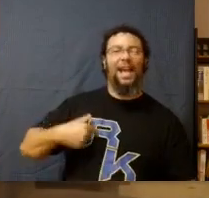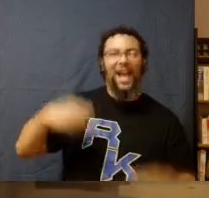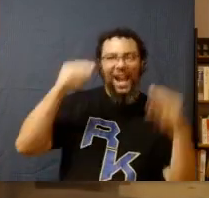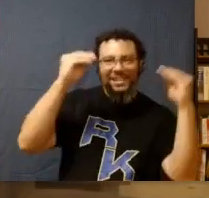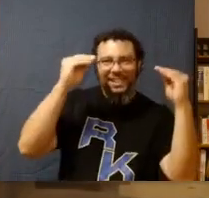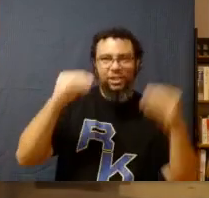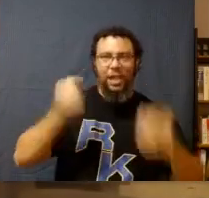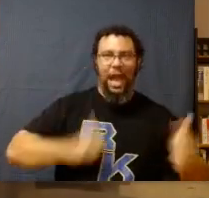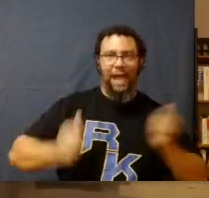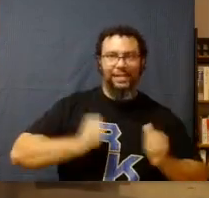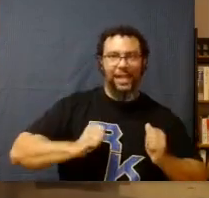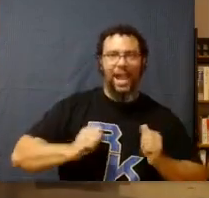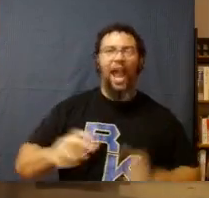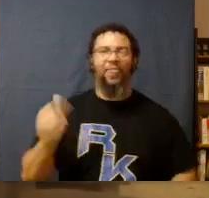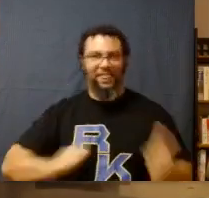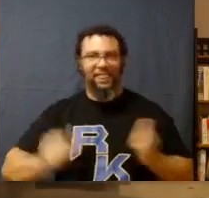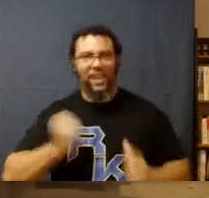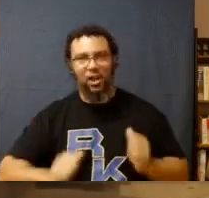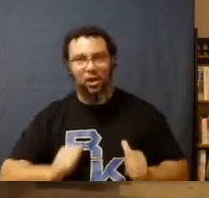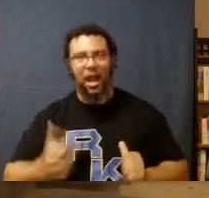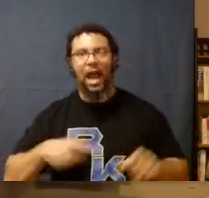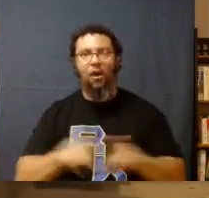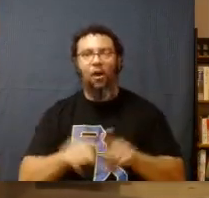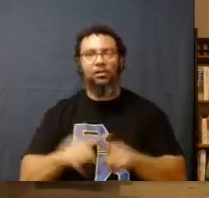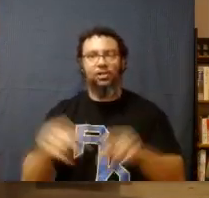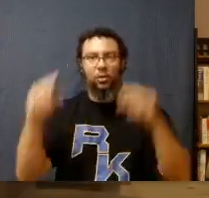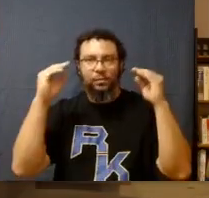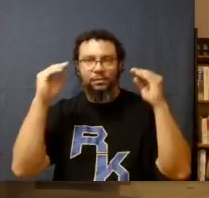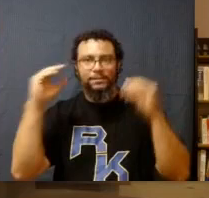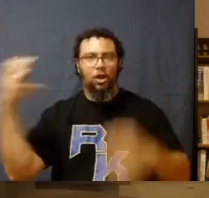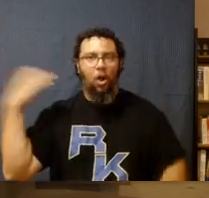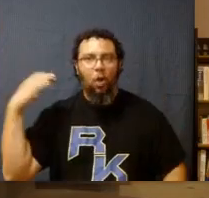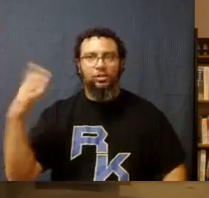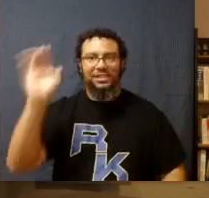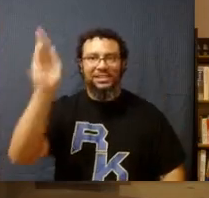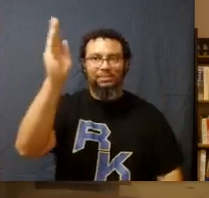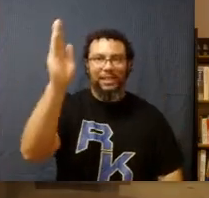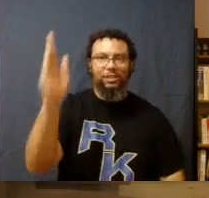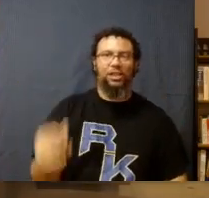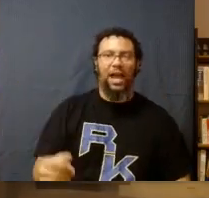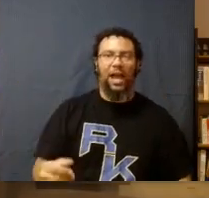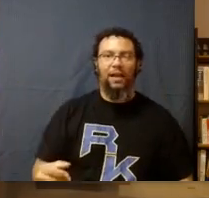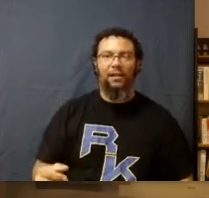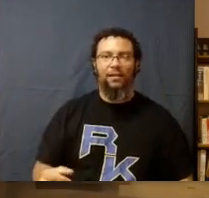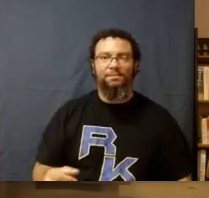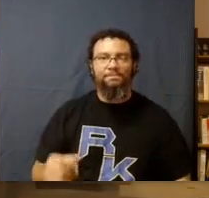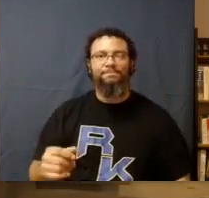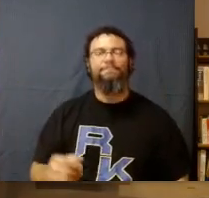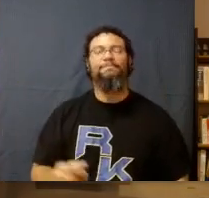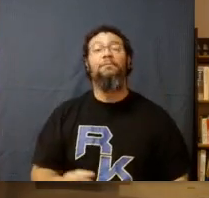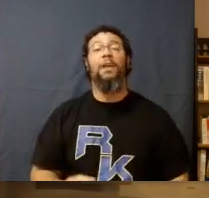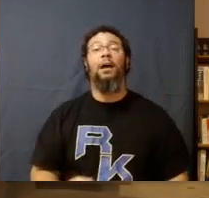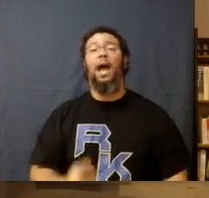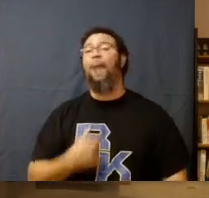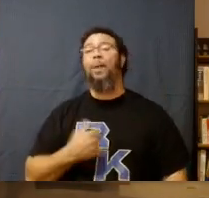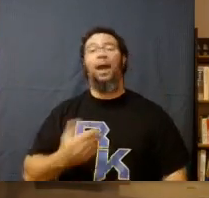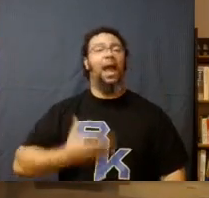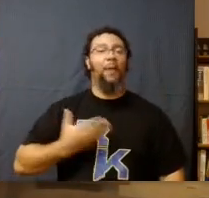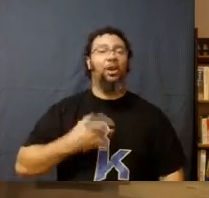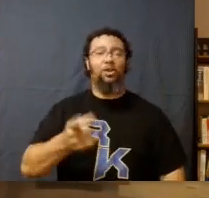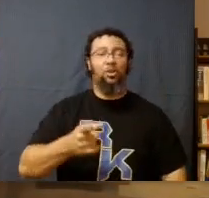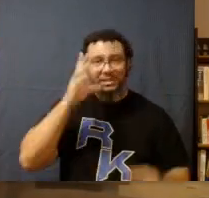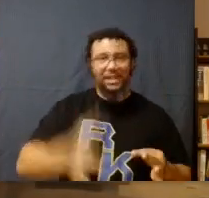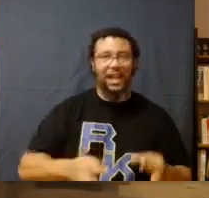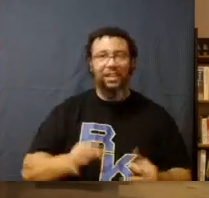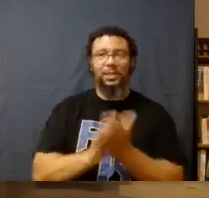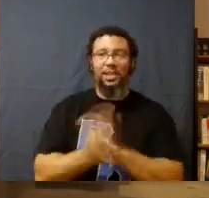acting and play production and also coach speech and forensics. I can't wait to meet you. Thank you for choosing to be a general. Let's make